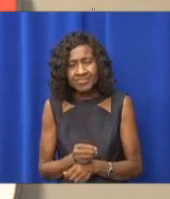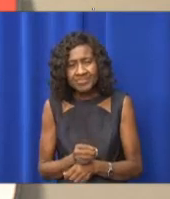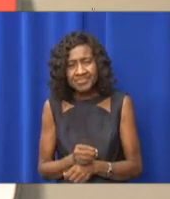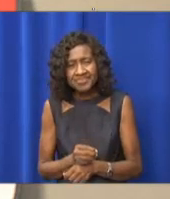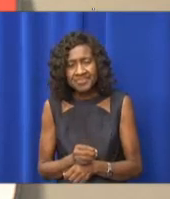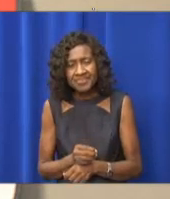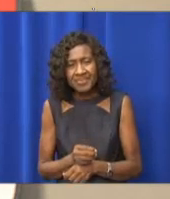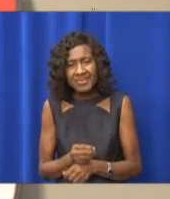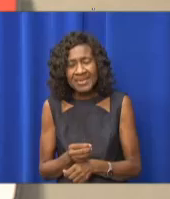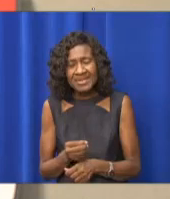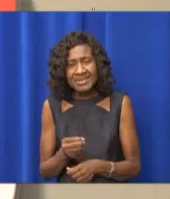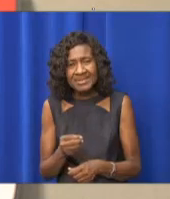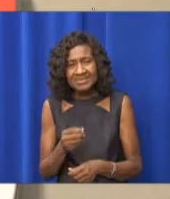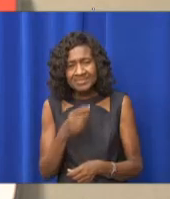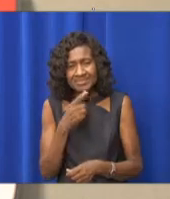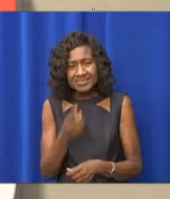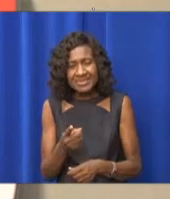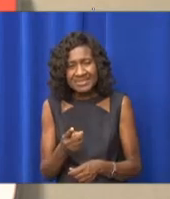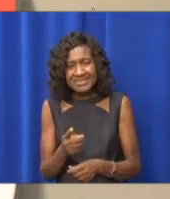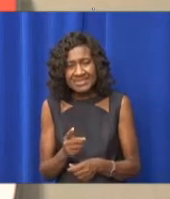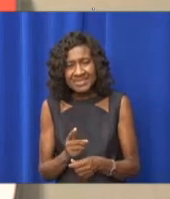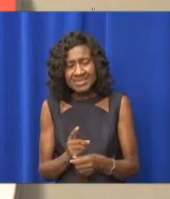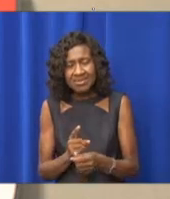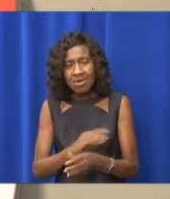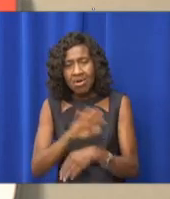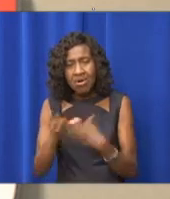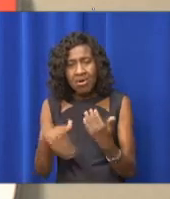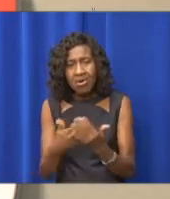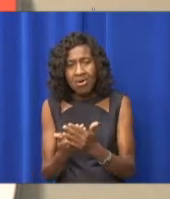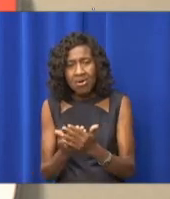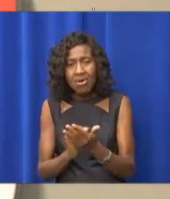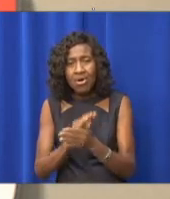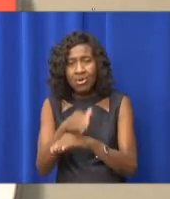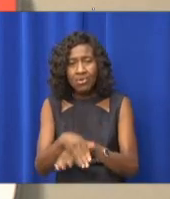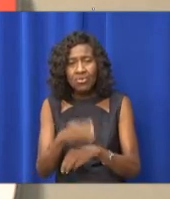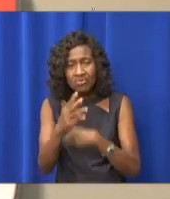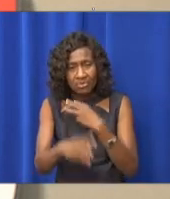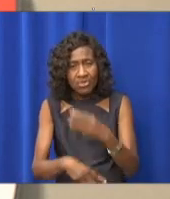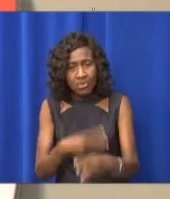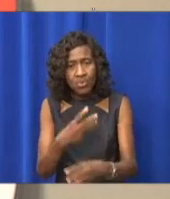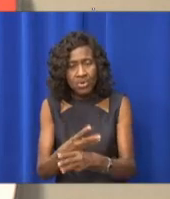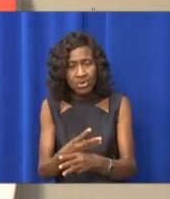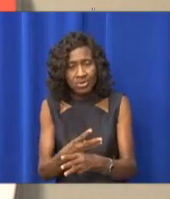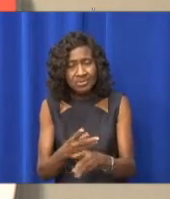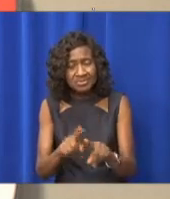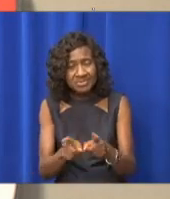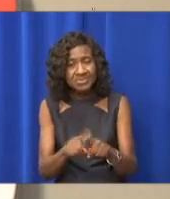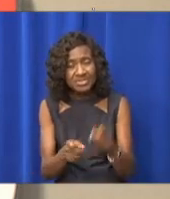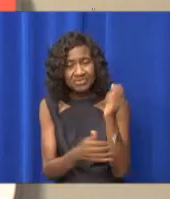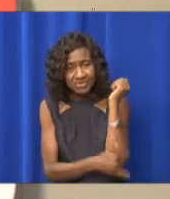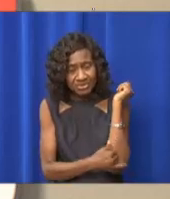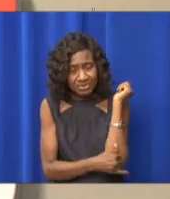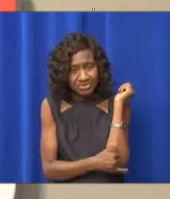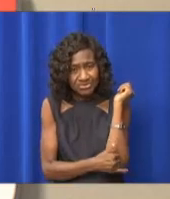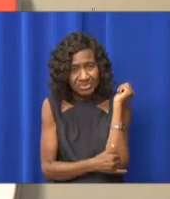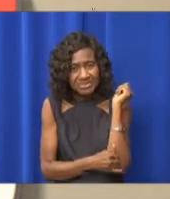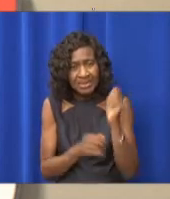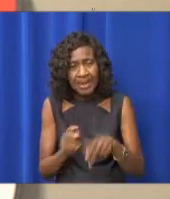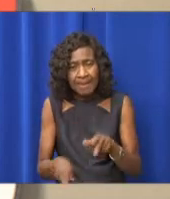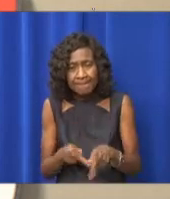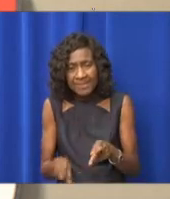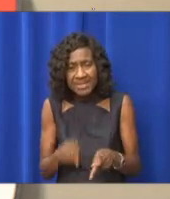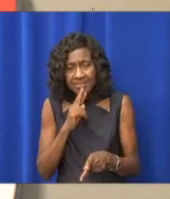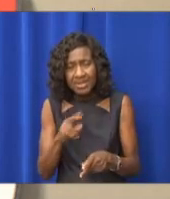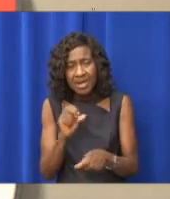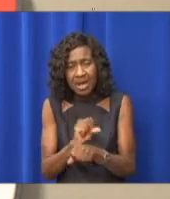I think it's very noteworthy that across the world, people are looking at working from home in a very different way. The head of the UK Foreign Office